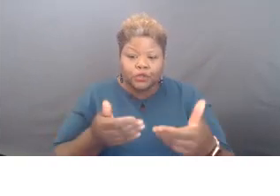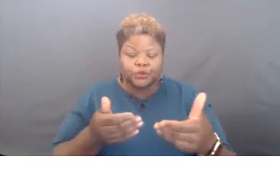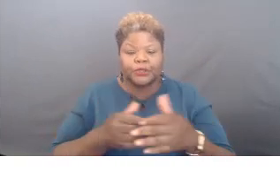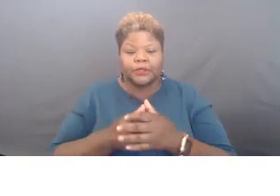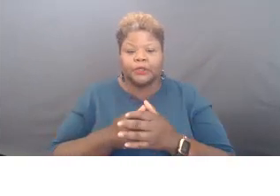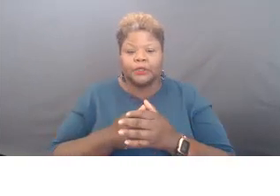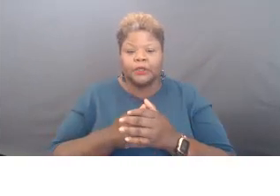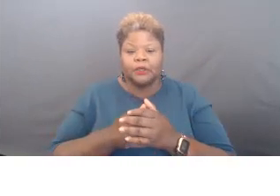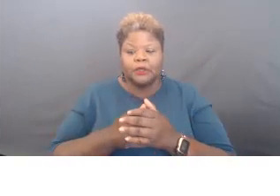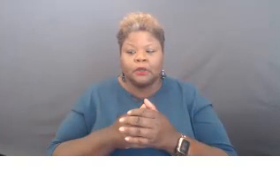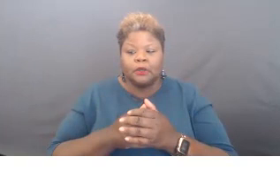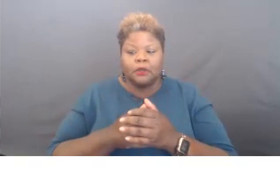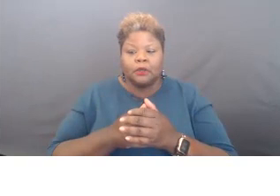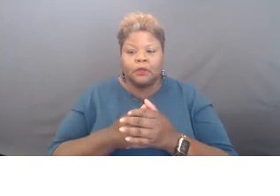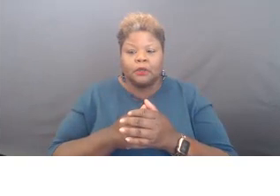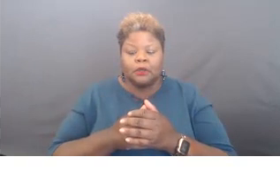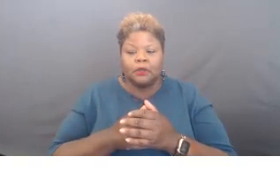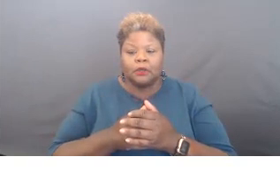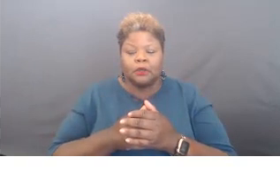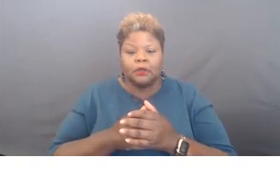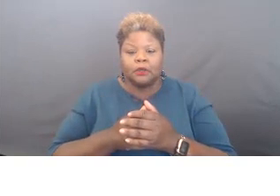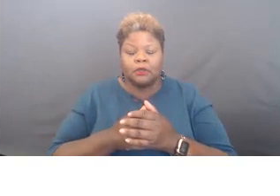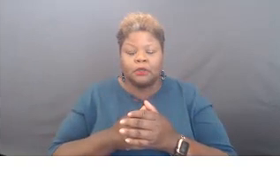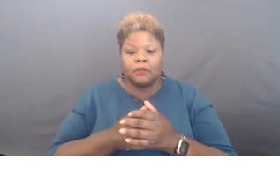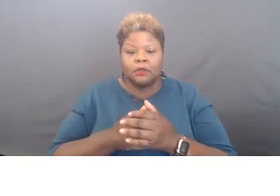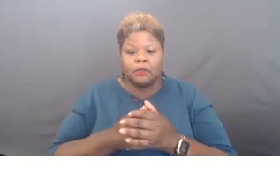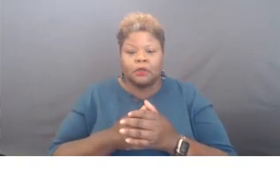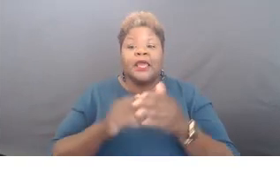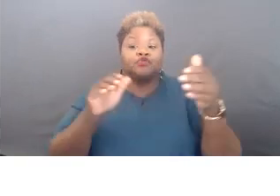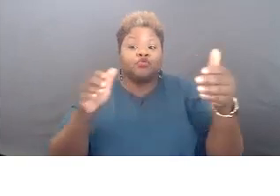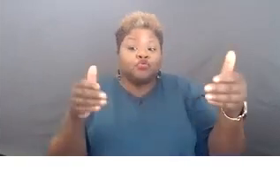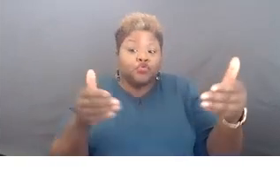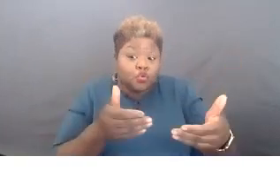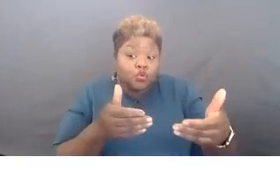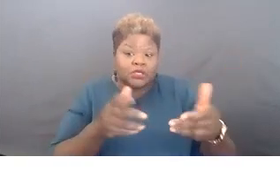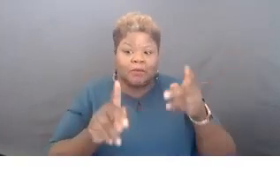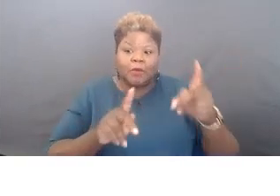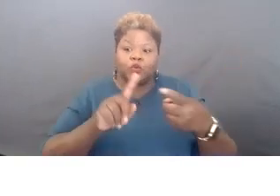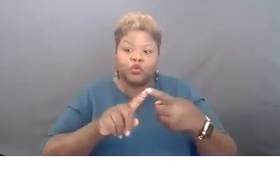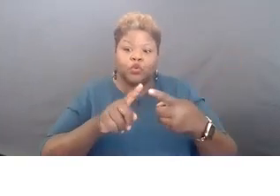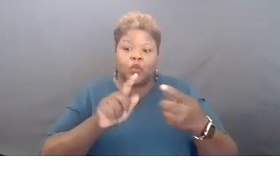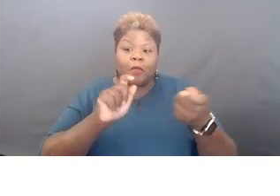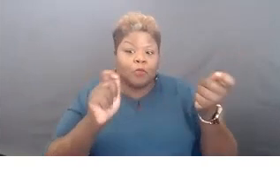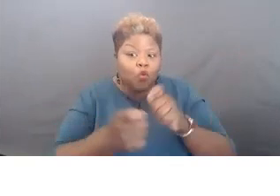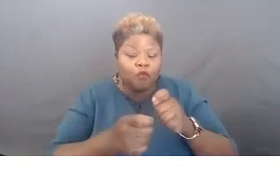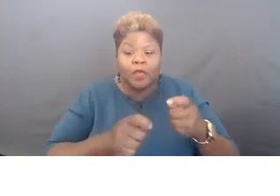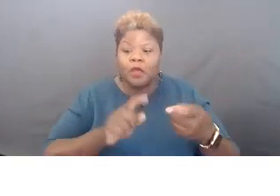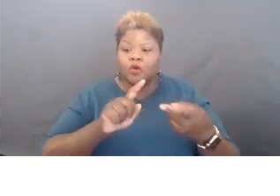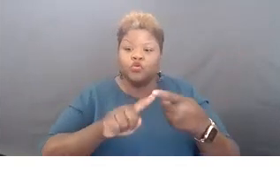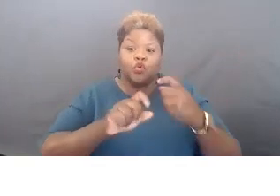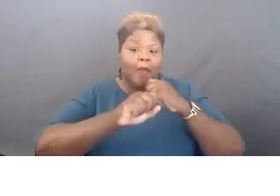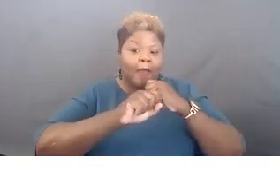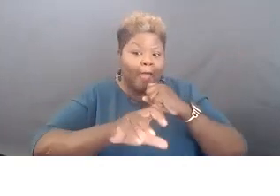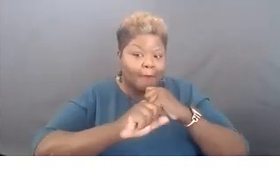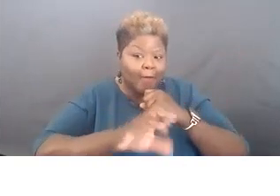to schedule my tweets like introductory tweets to introducing people to the movement, introducing people to the idea of the campaign, making